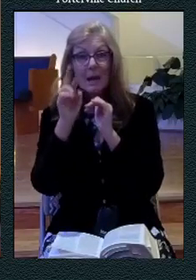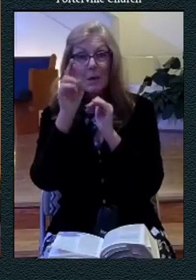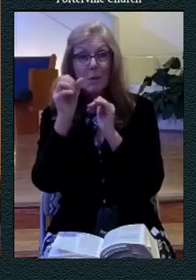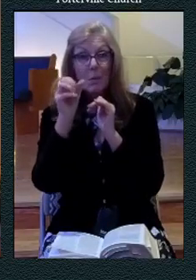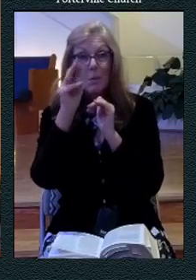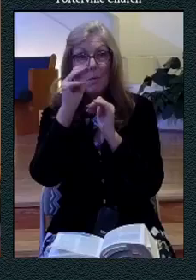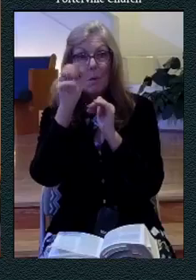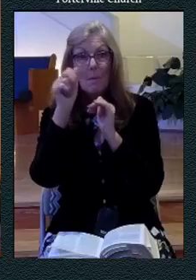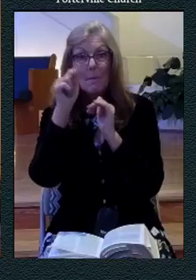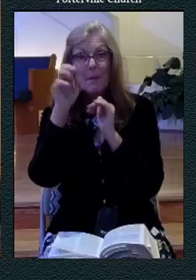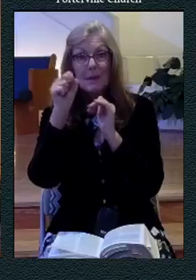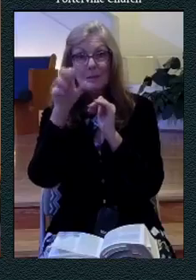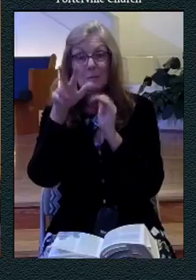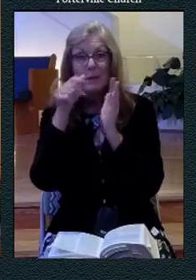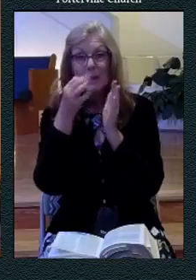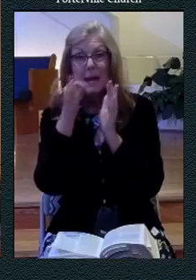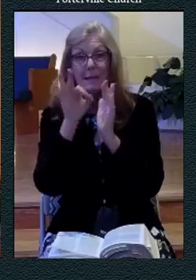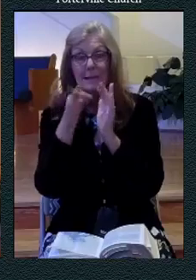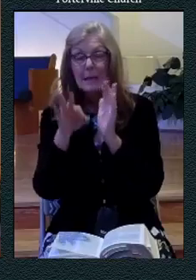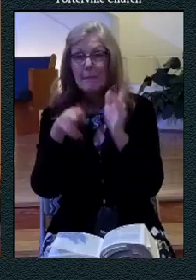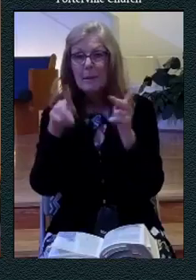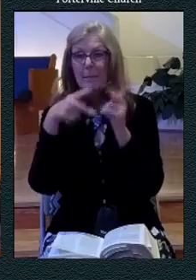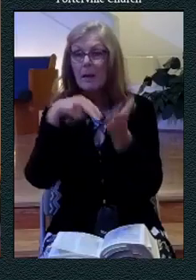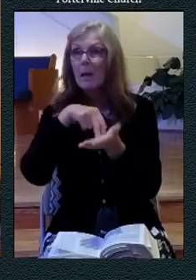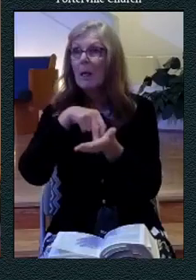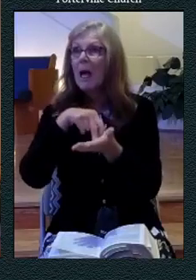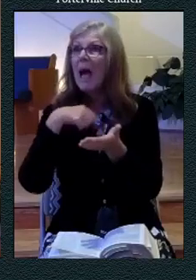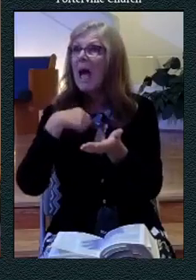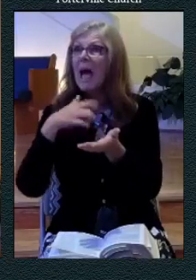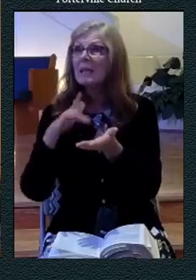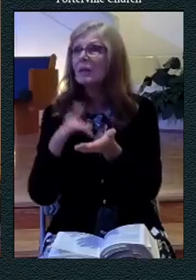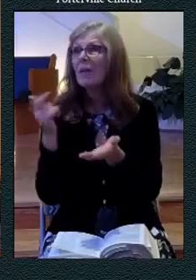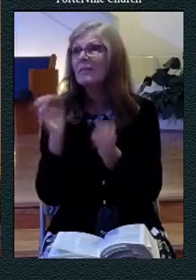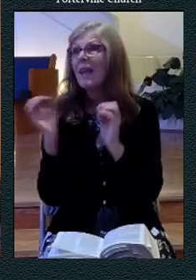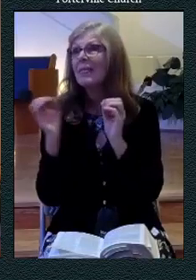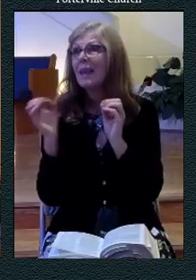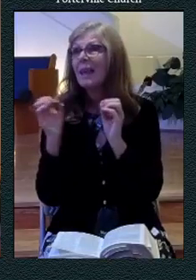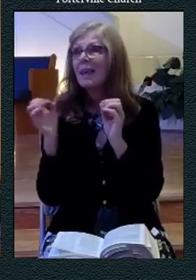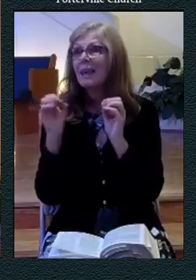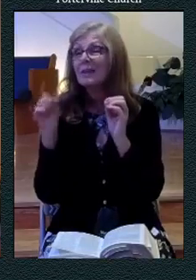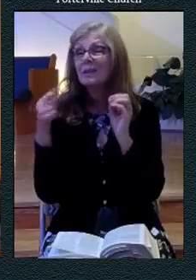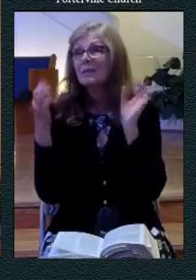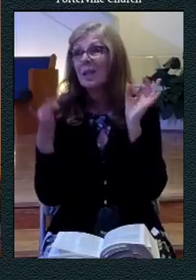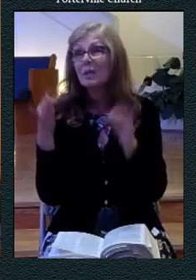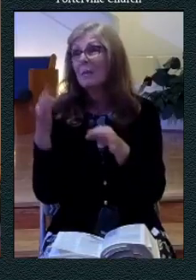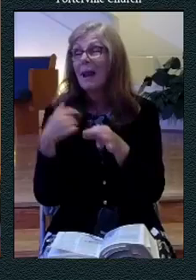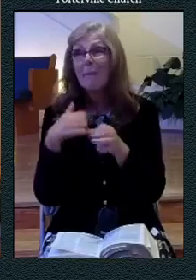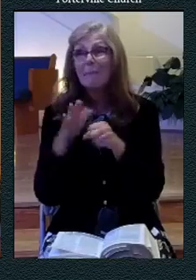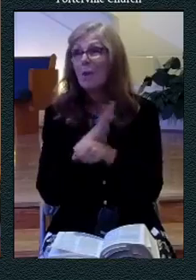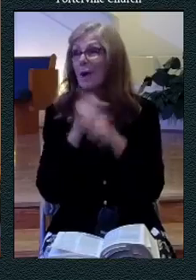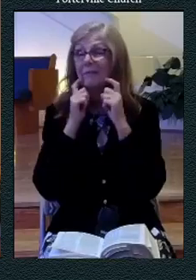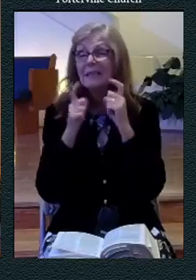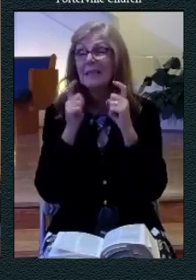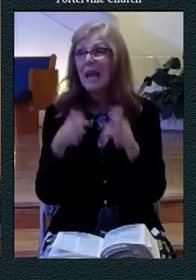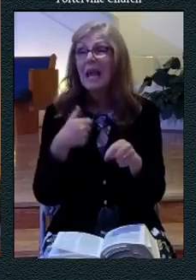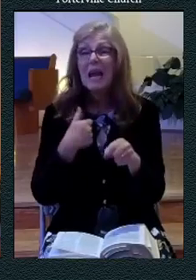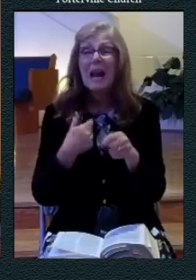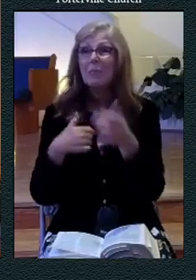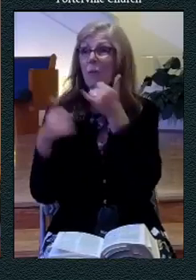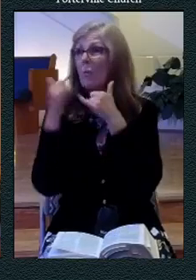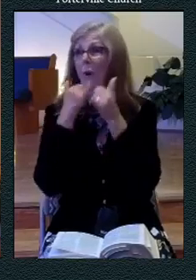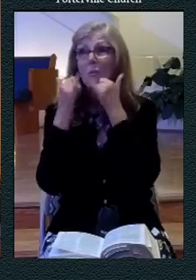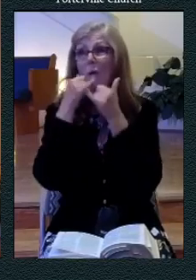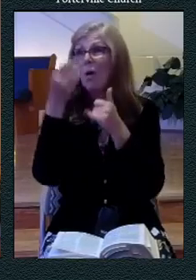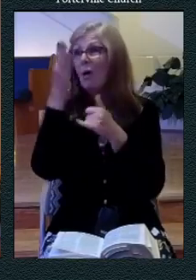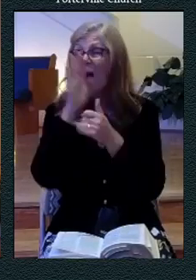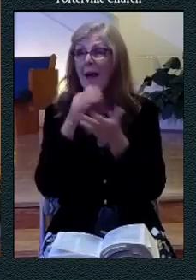place. There they are, they're standing, they're saying, I deserve nothing but judgment. I am full of sin. I've been so wrong, God.